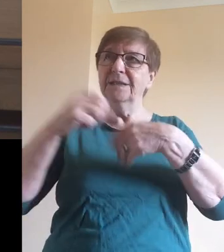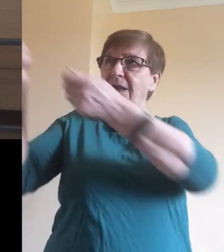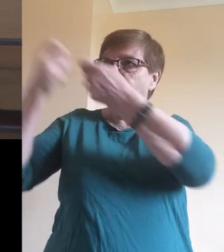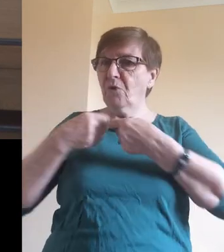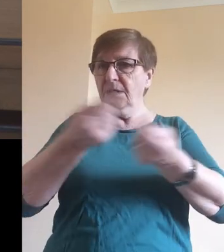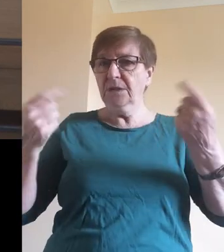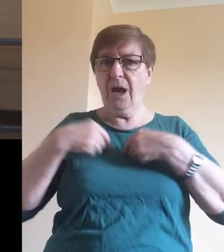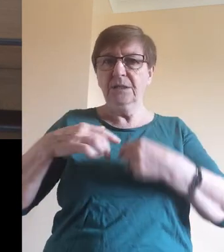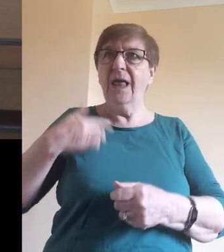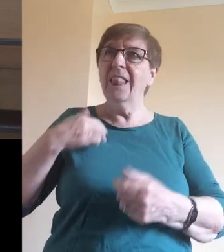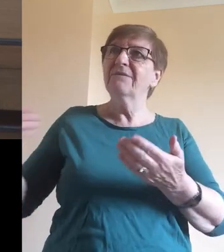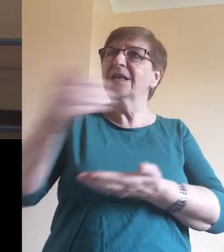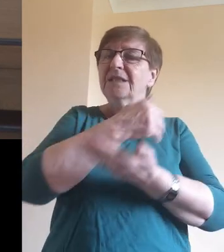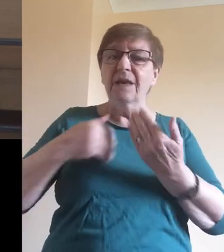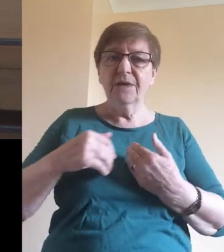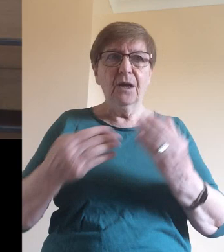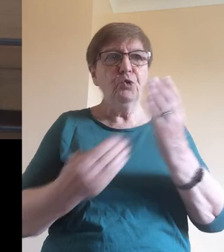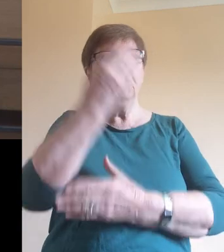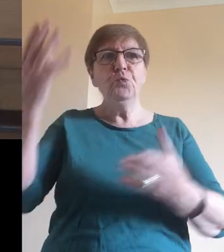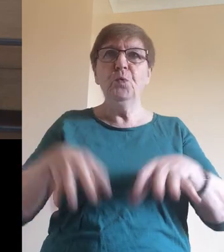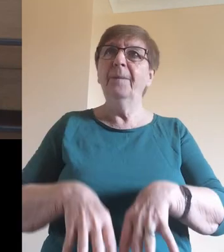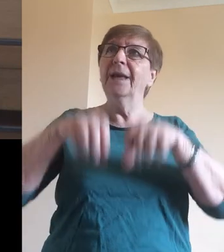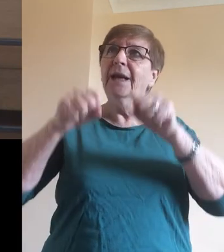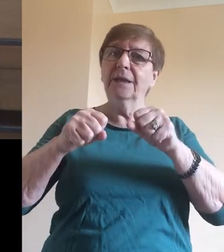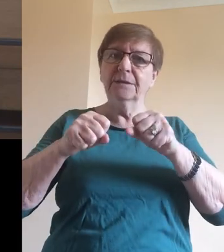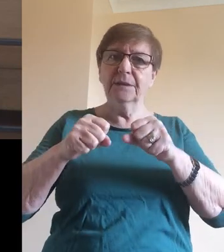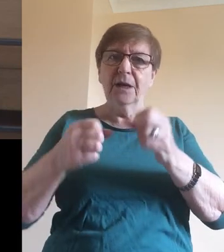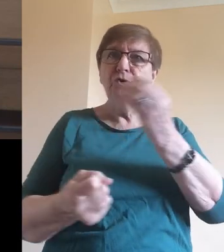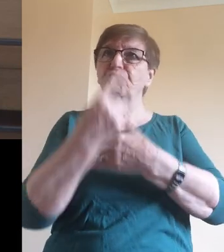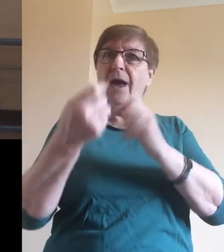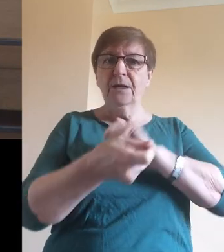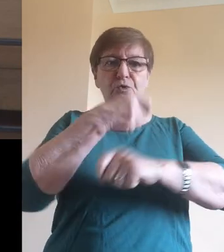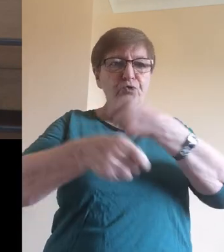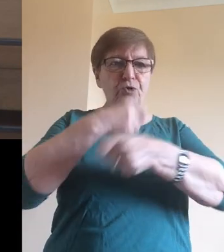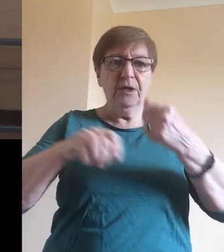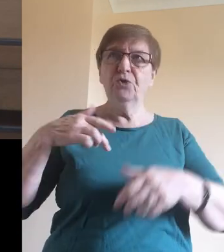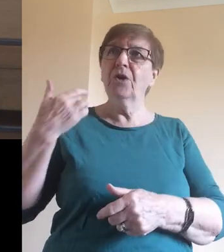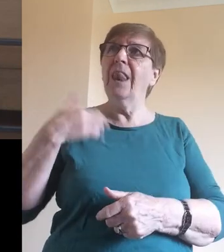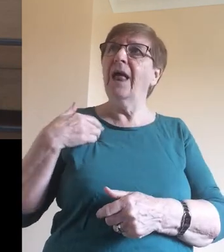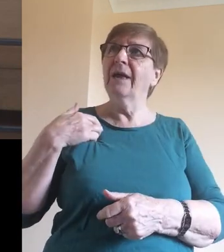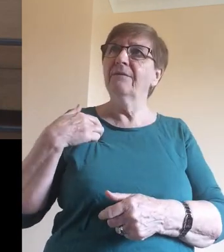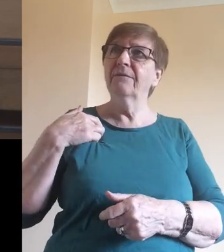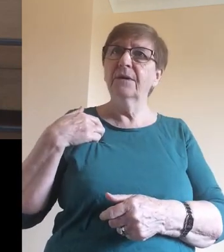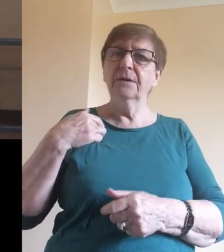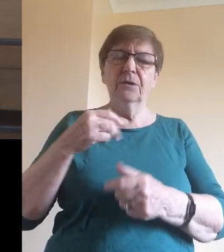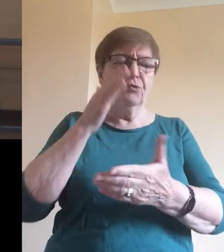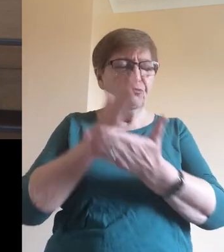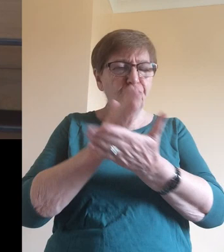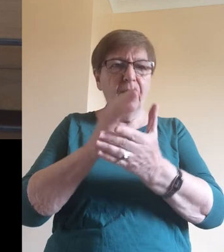to us new beginnings, brings to us the chance for life transformation, brings to us renewal, brings to us solid